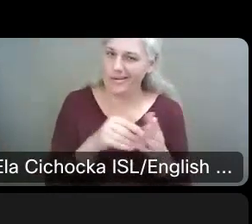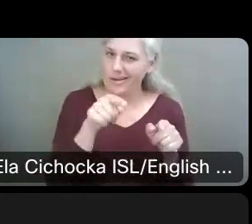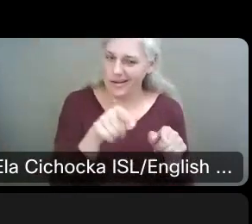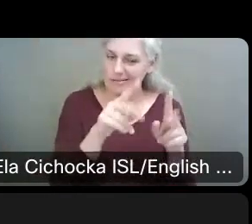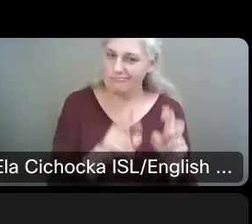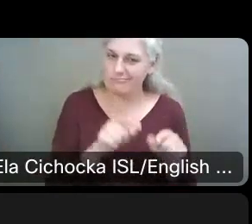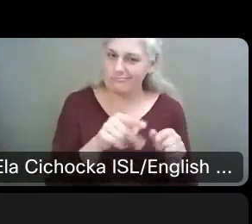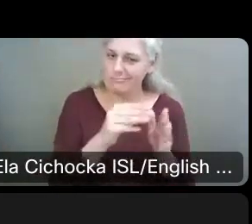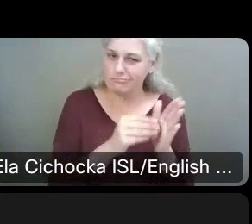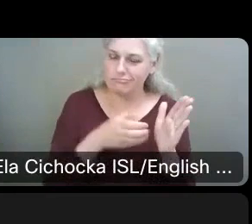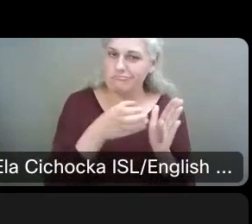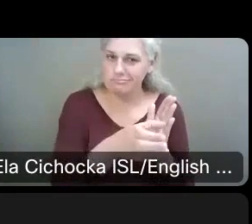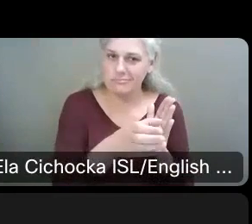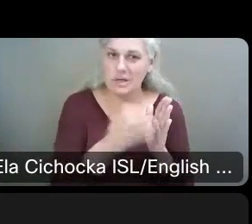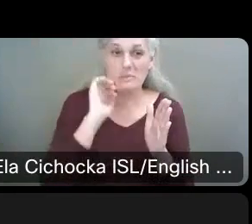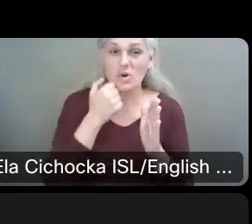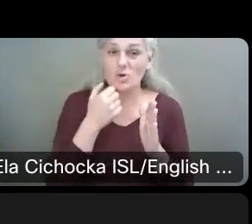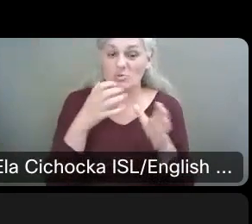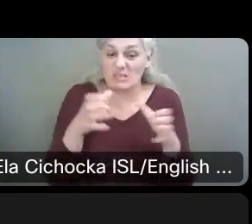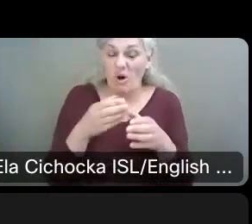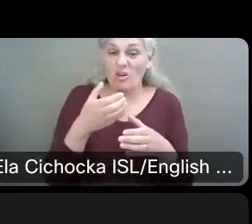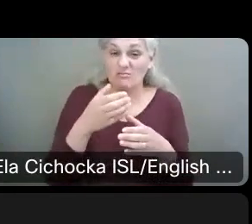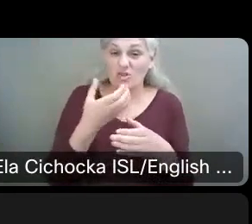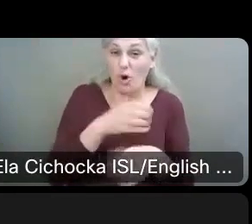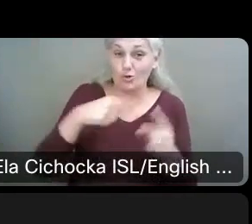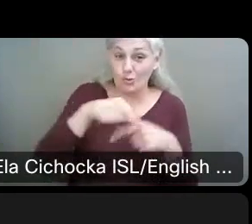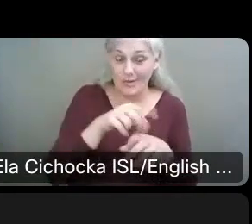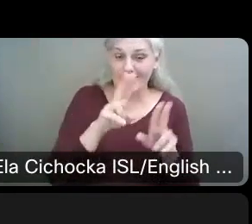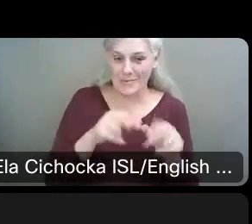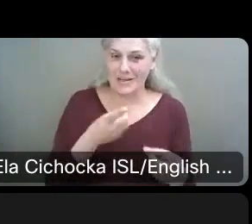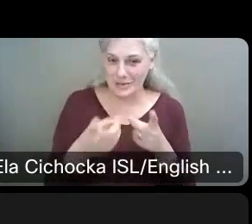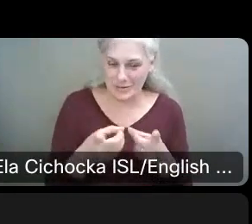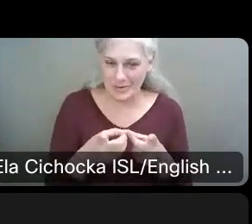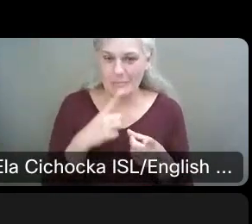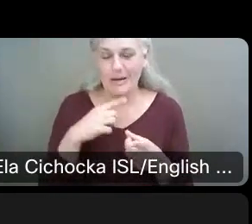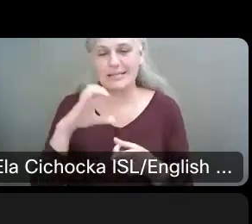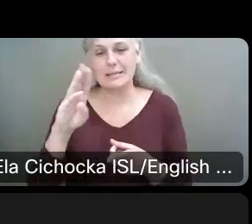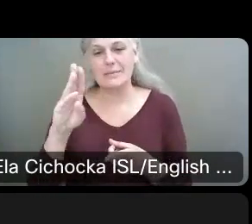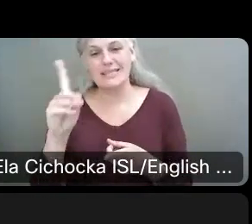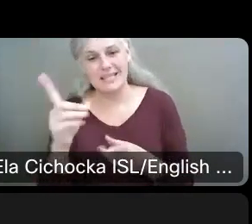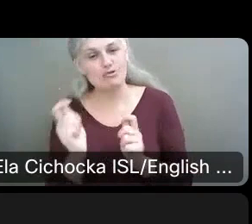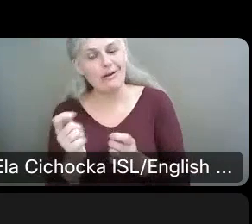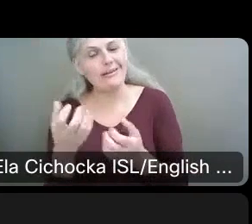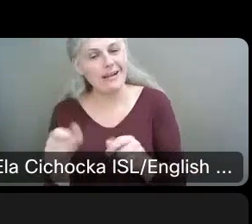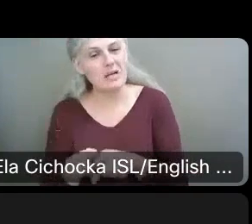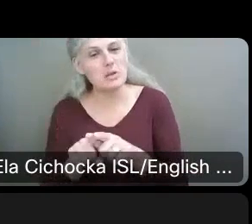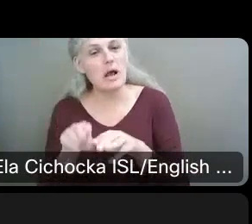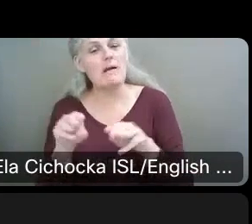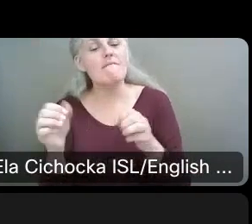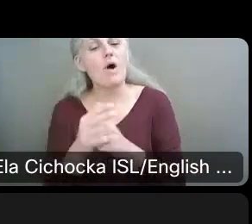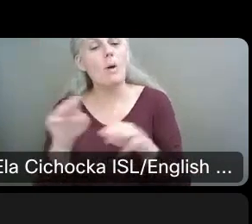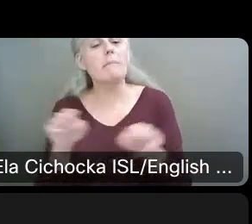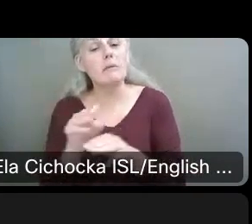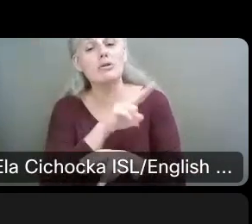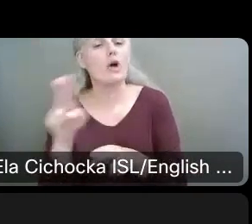and it's partly because we're a small country, we can do this. And we also have CPD training for people not on the